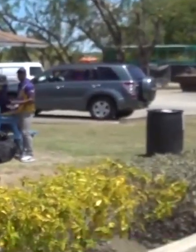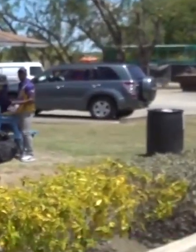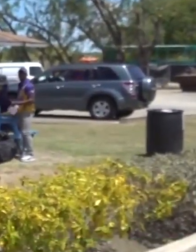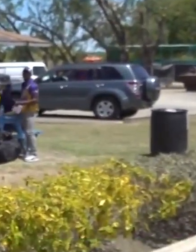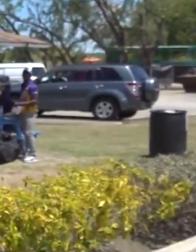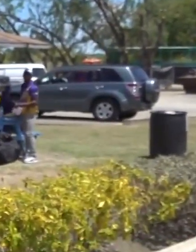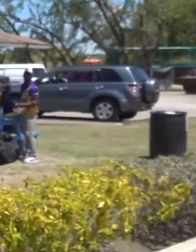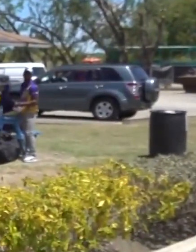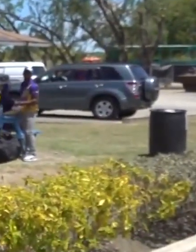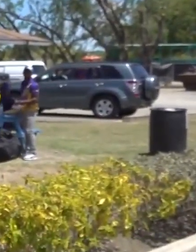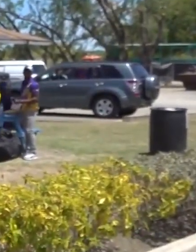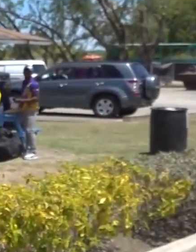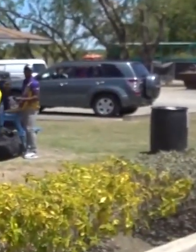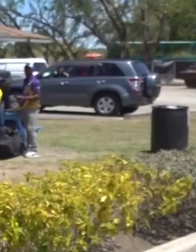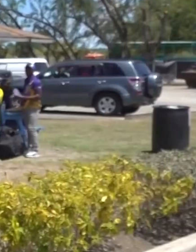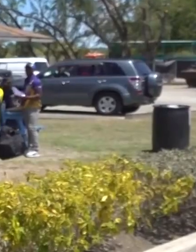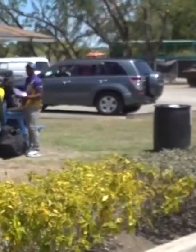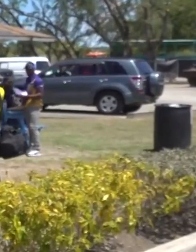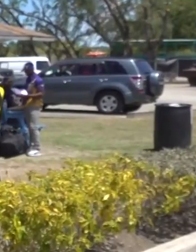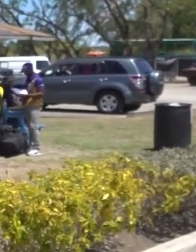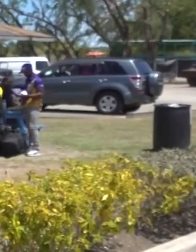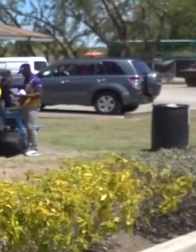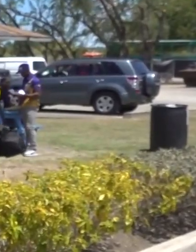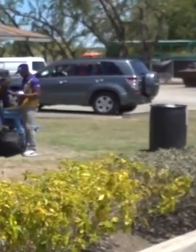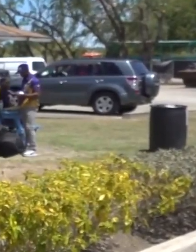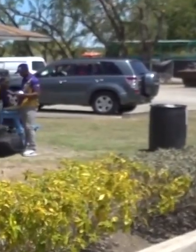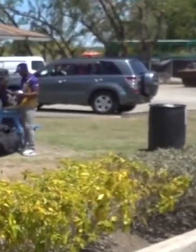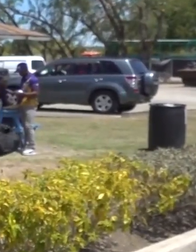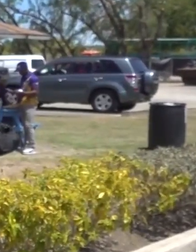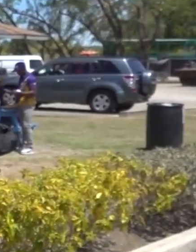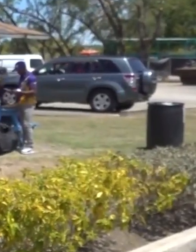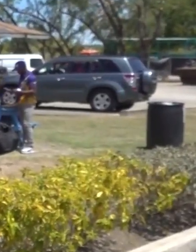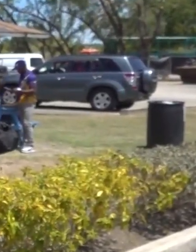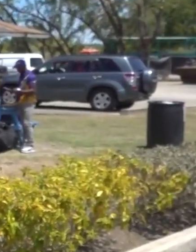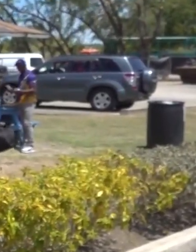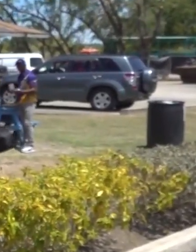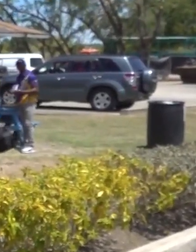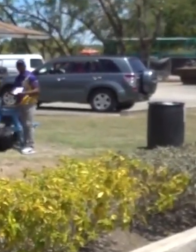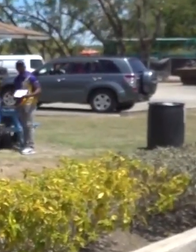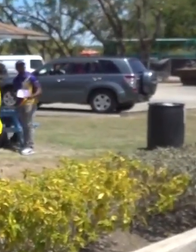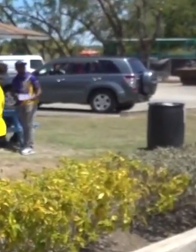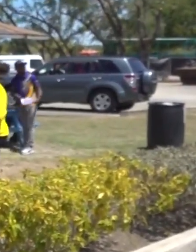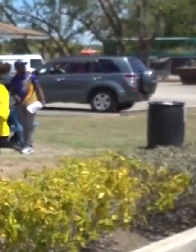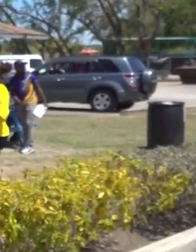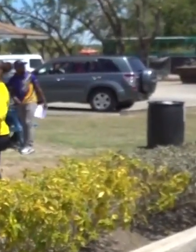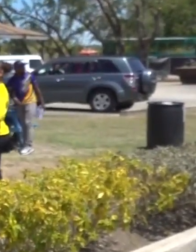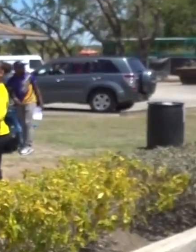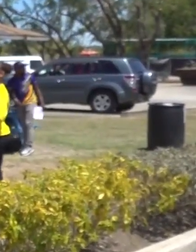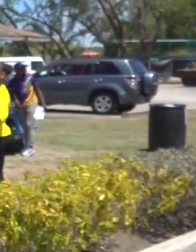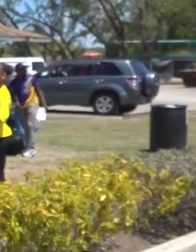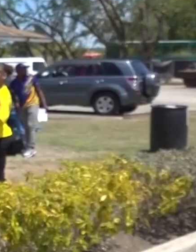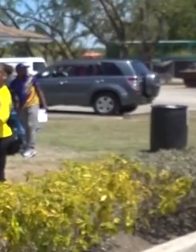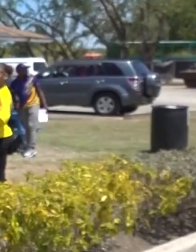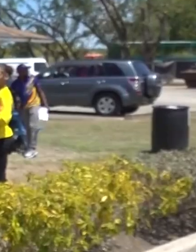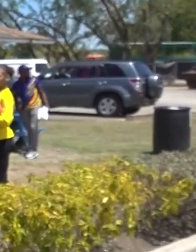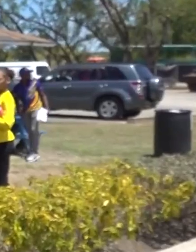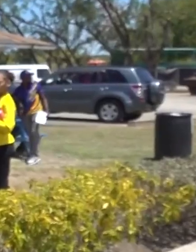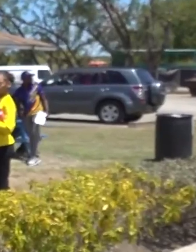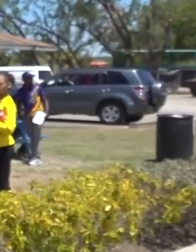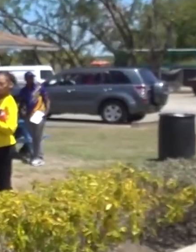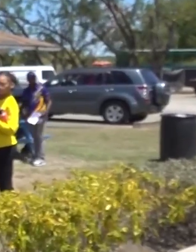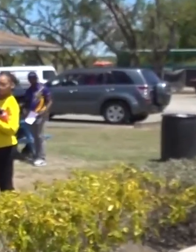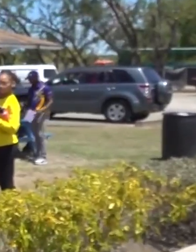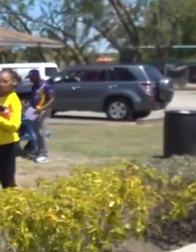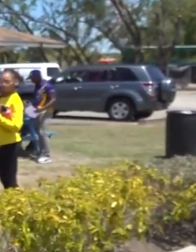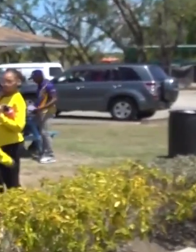we thought we should celebrate with a motorcade. We wanted to have it earlier, but time didn't permit that. So we're going to go on the motorcade, then we